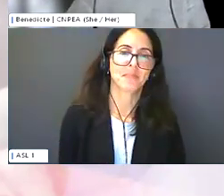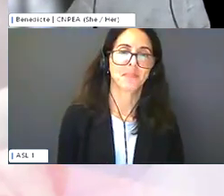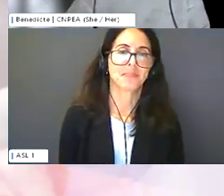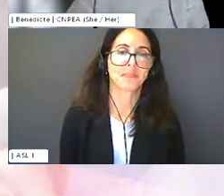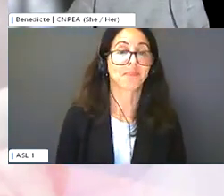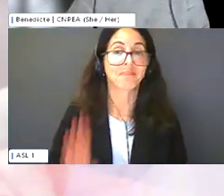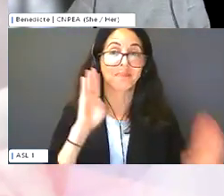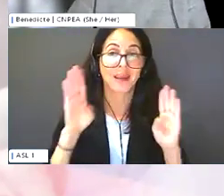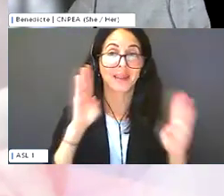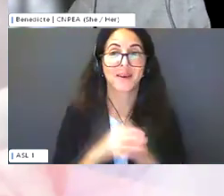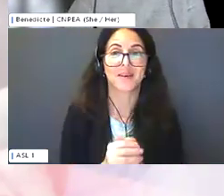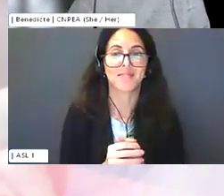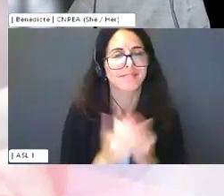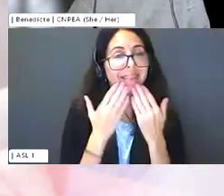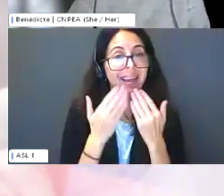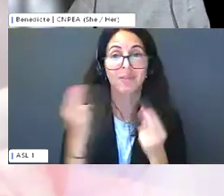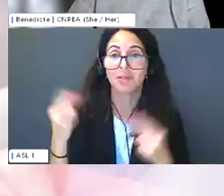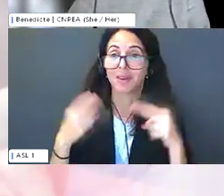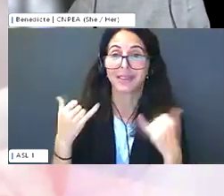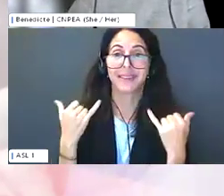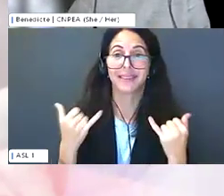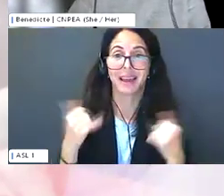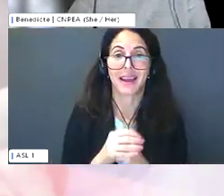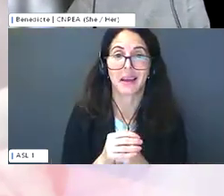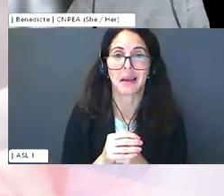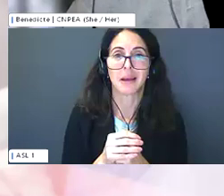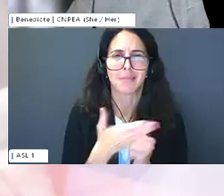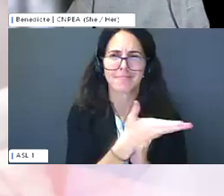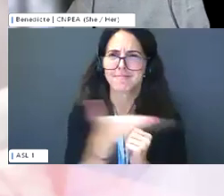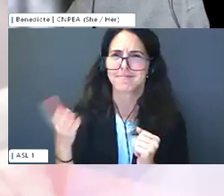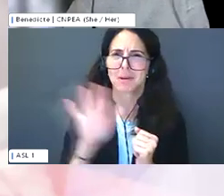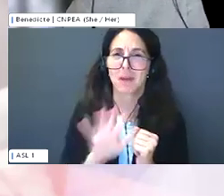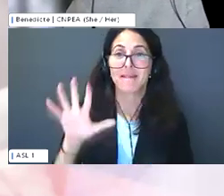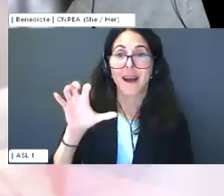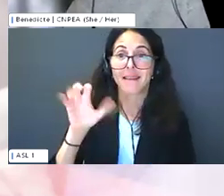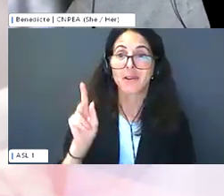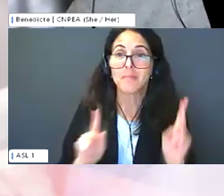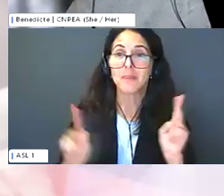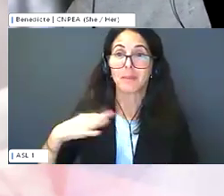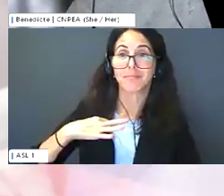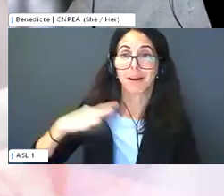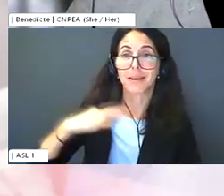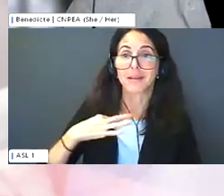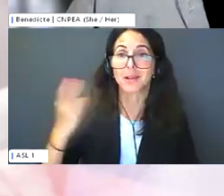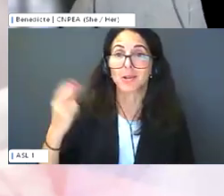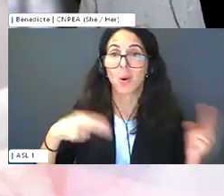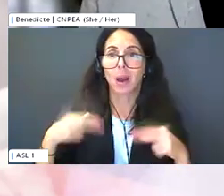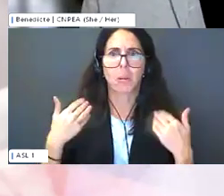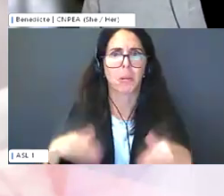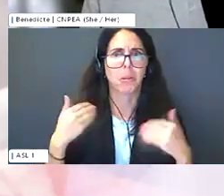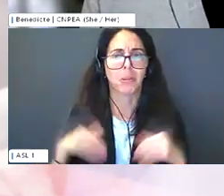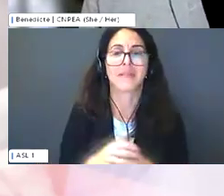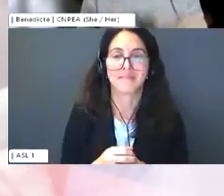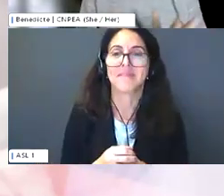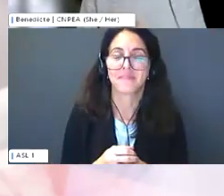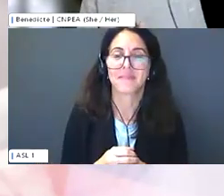Hello, everyone. Thank you so much for being here today. I see about almost 500 of you present. That's really impressive.